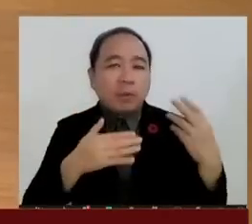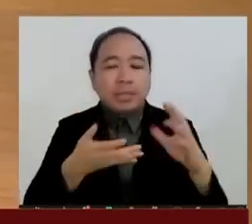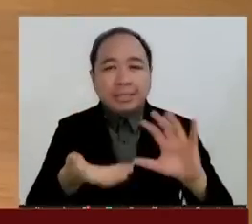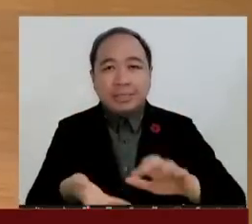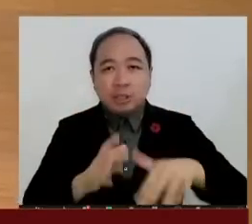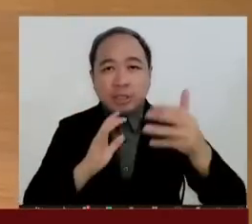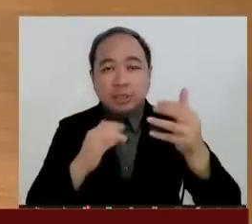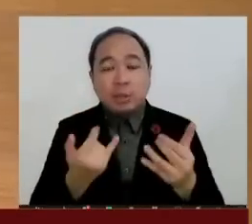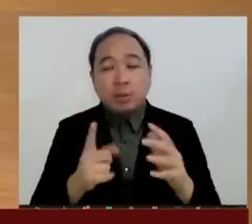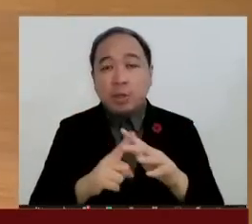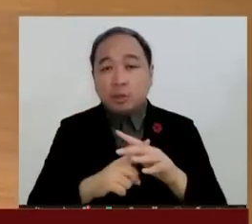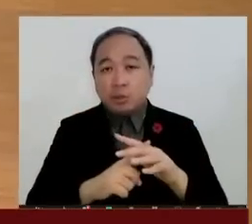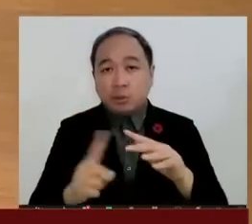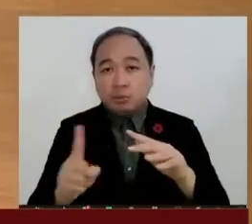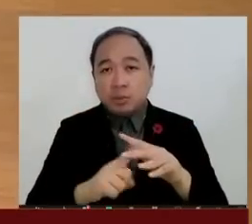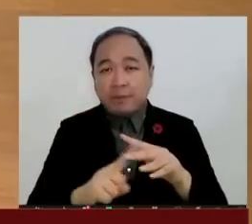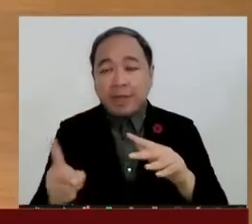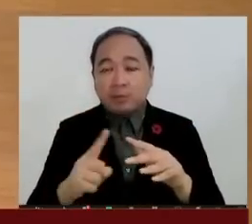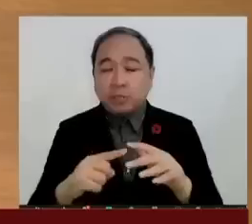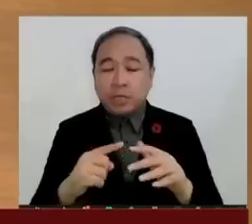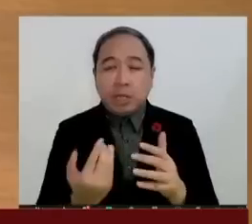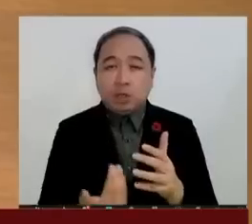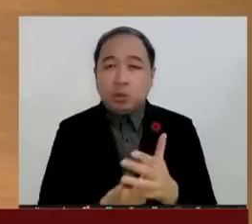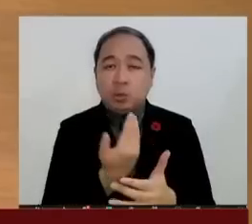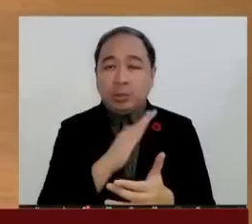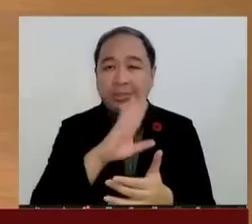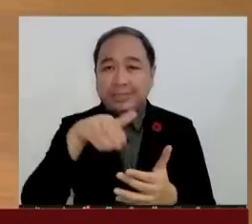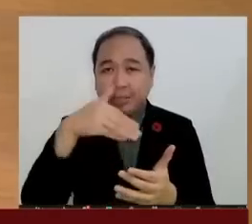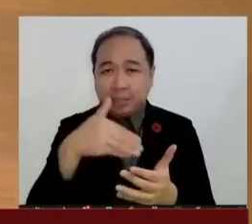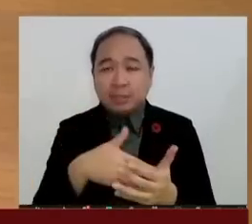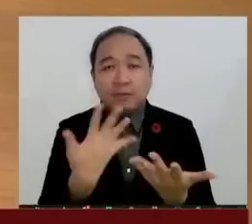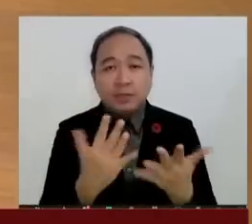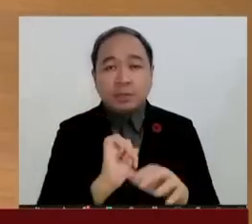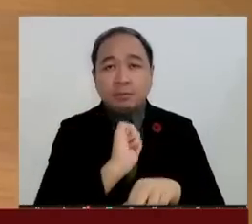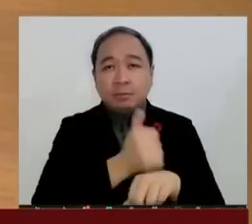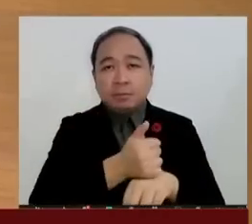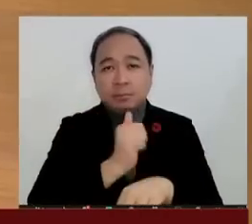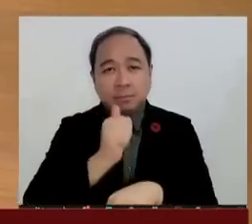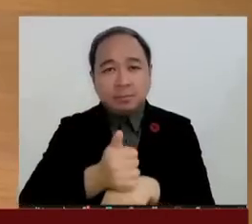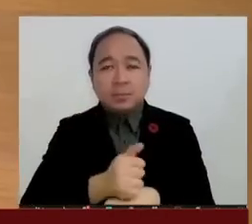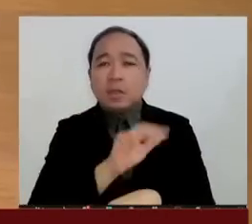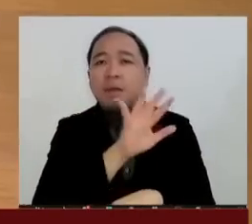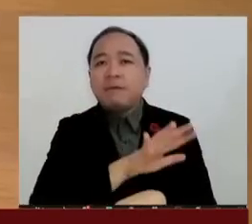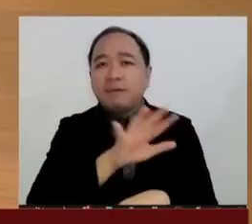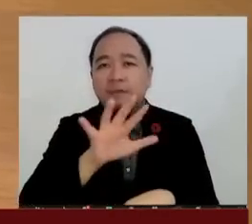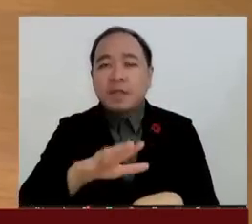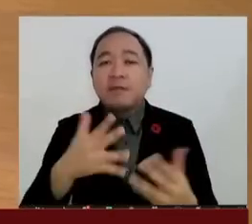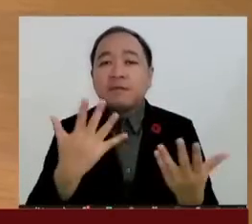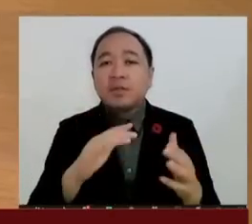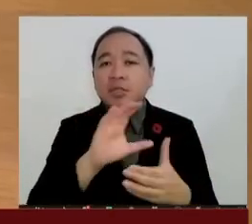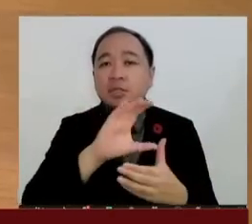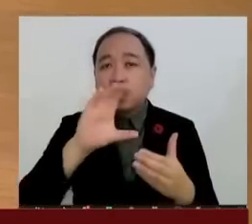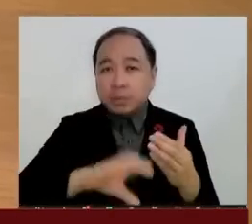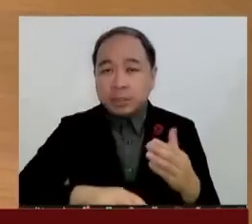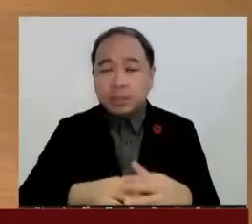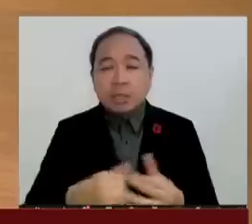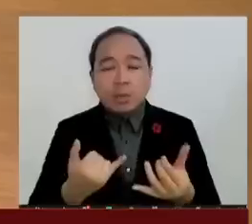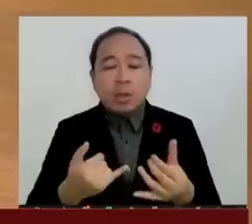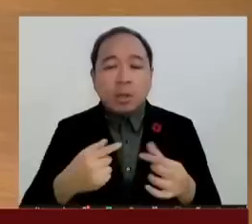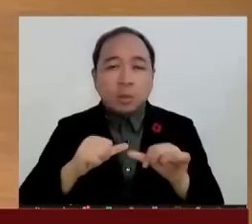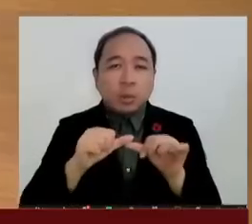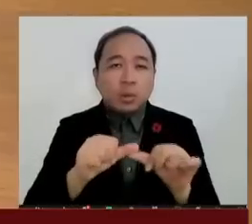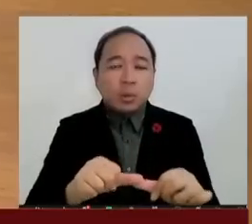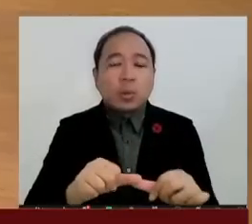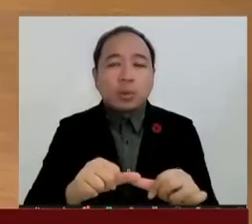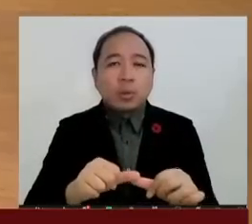also being built, of which 55 have already been completed. We remain committed to global decarbonization